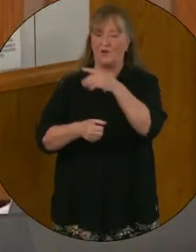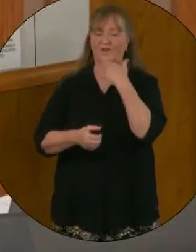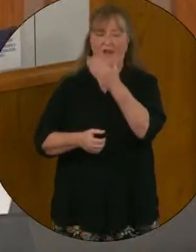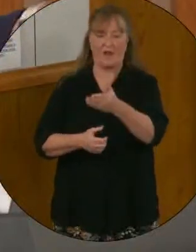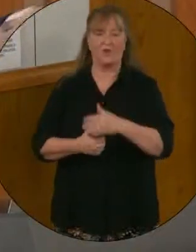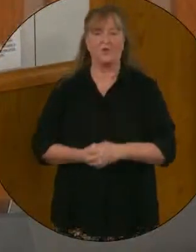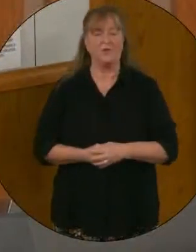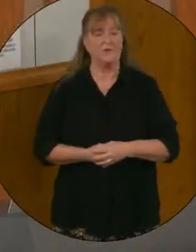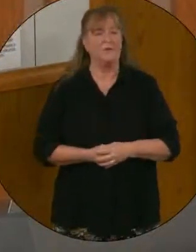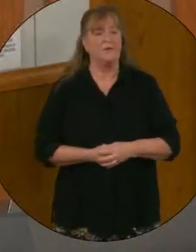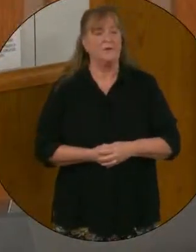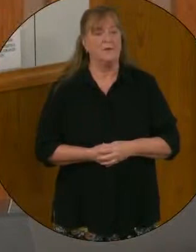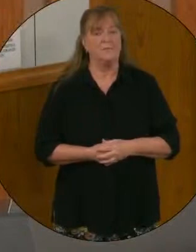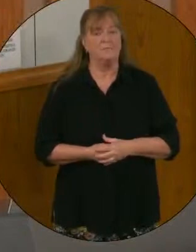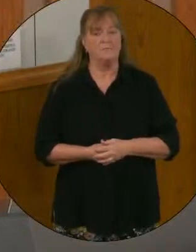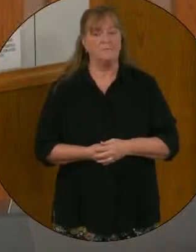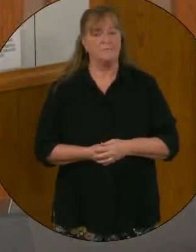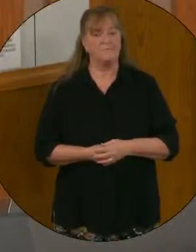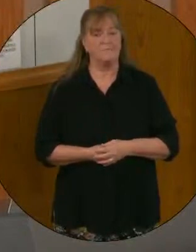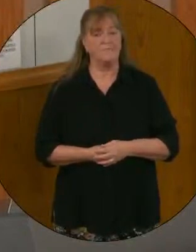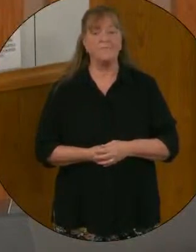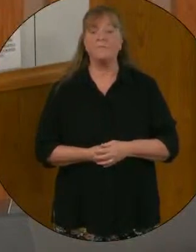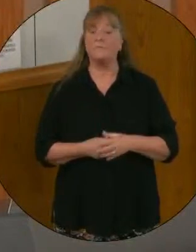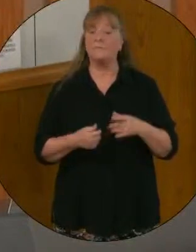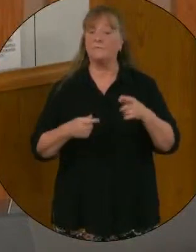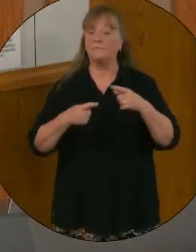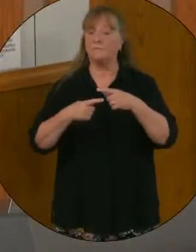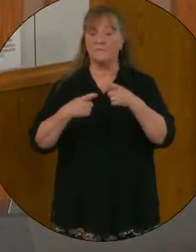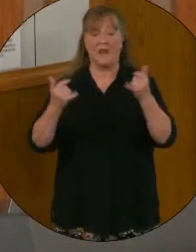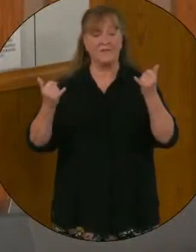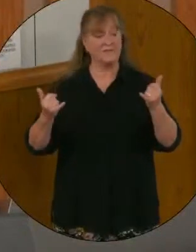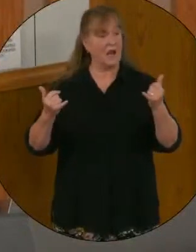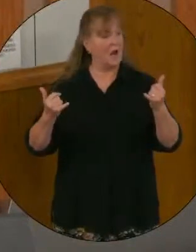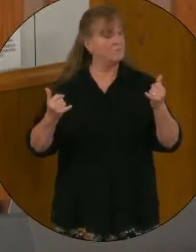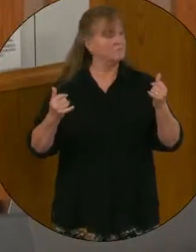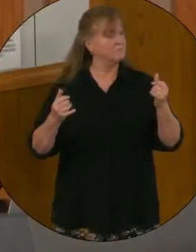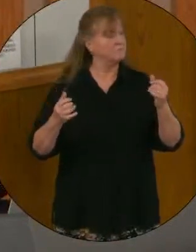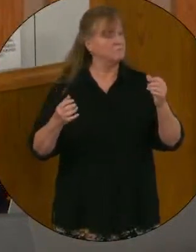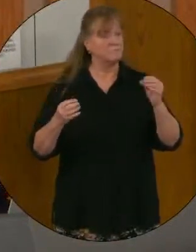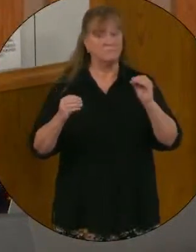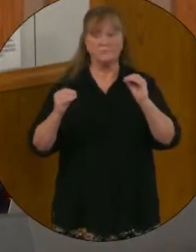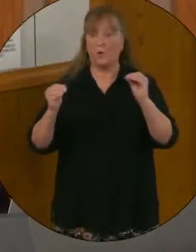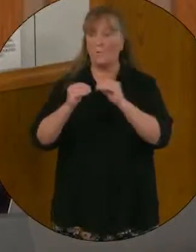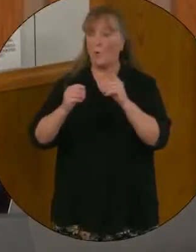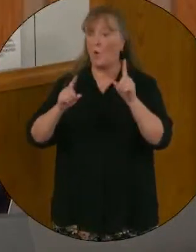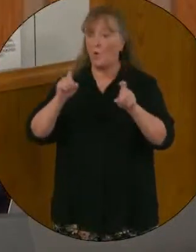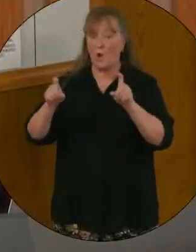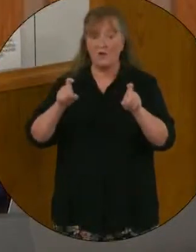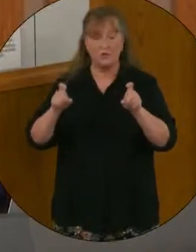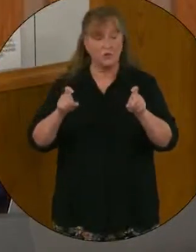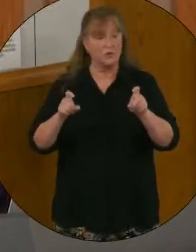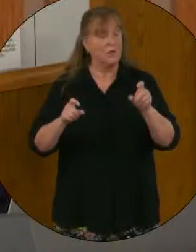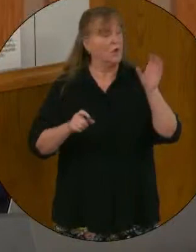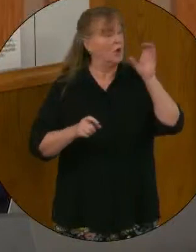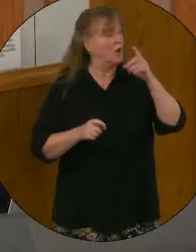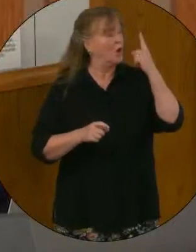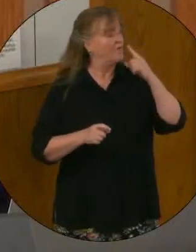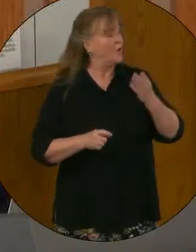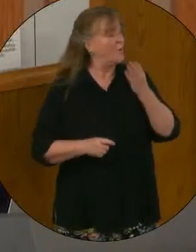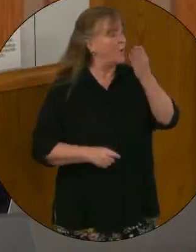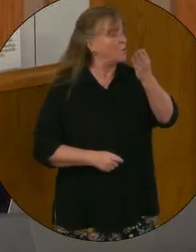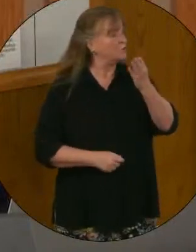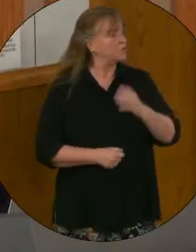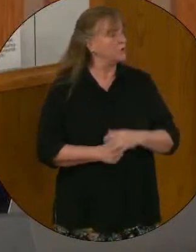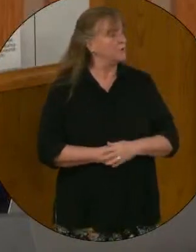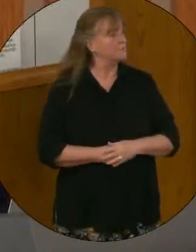you. Okay, colleagues, at this time, I am seeking, if there are no other questions, I'm seeking a motion.